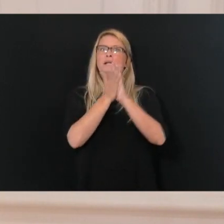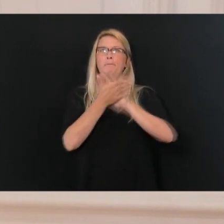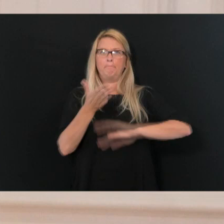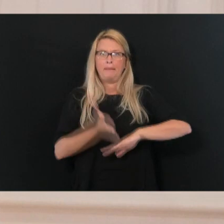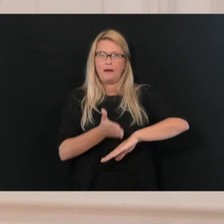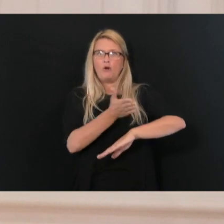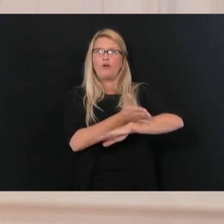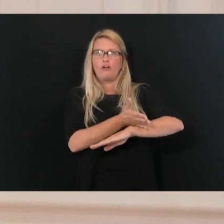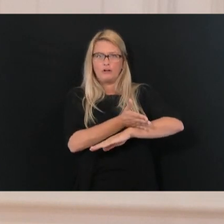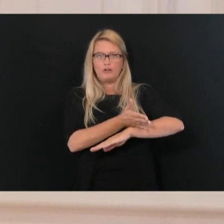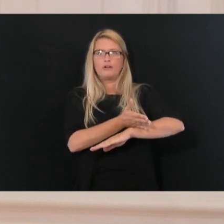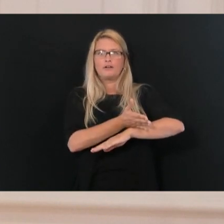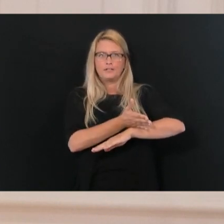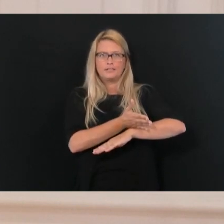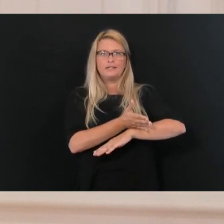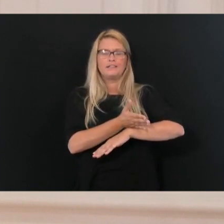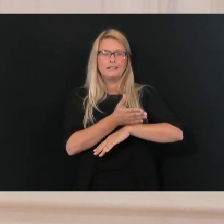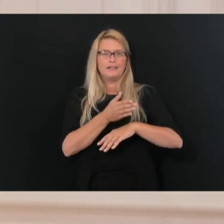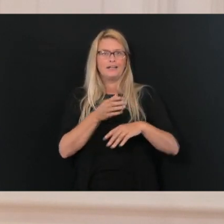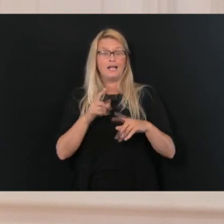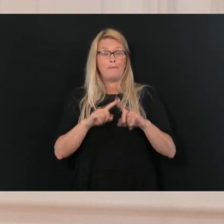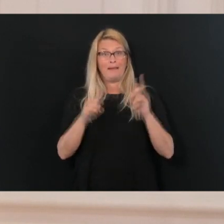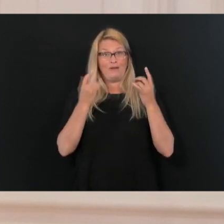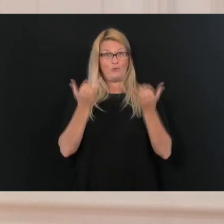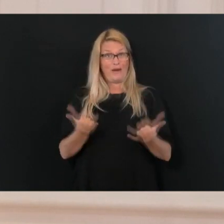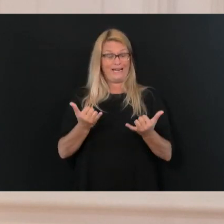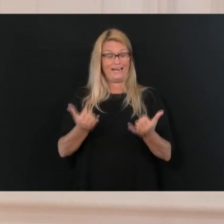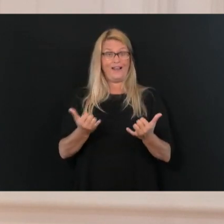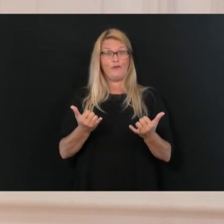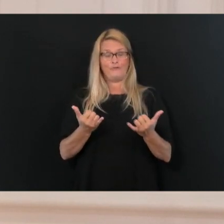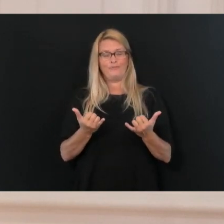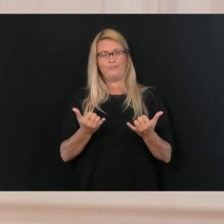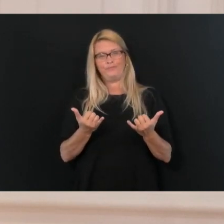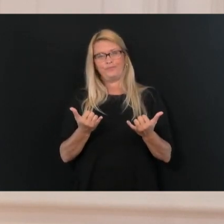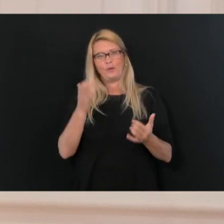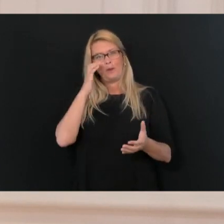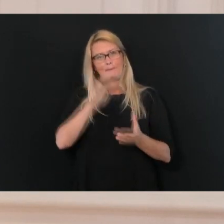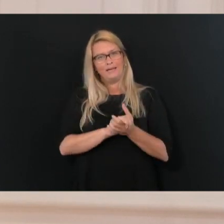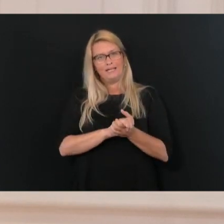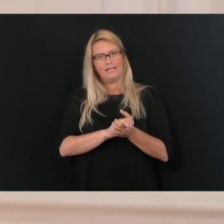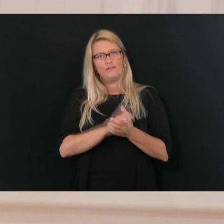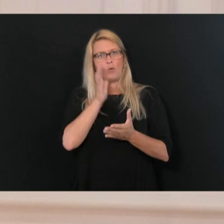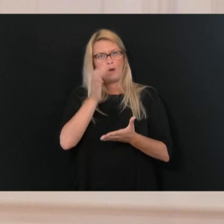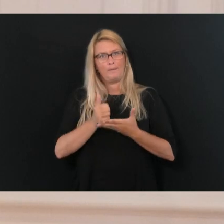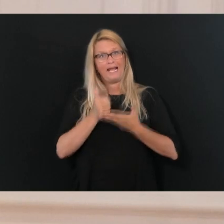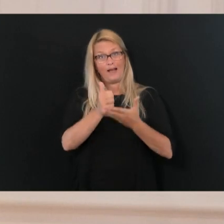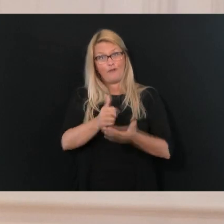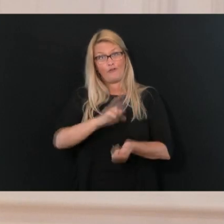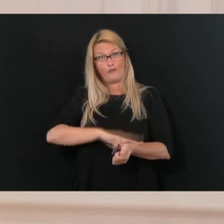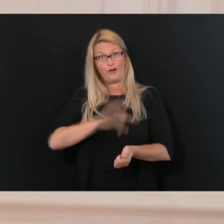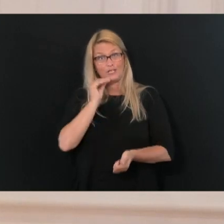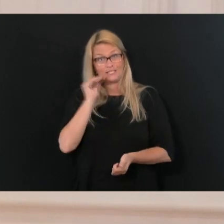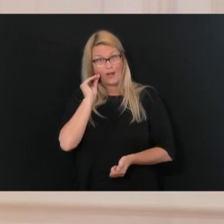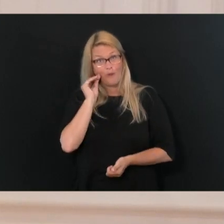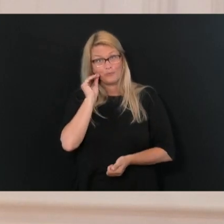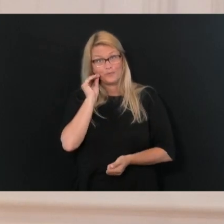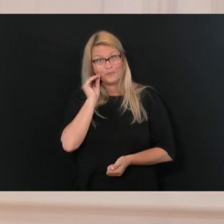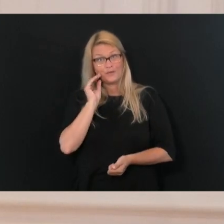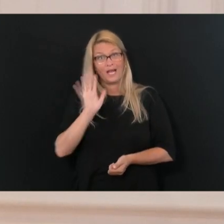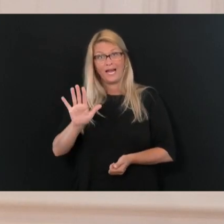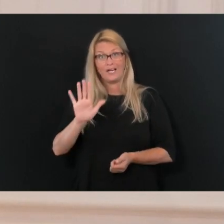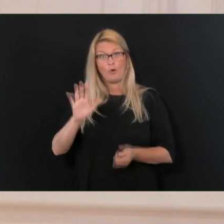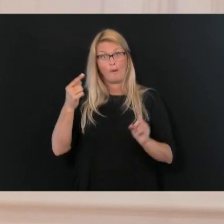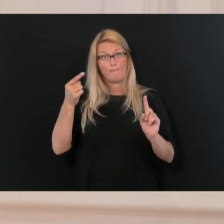But as it goes now, we do believe this will be helpful for nursing homes. And I think your point